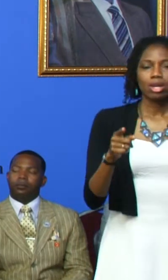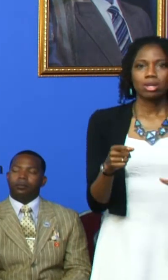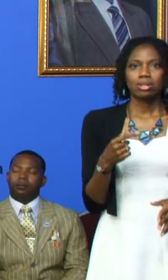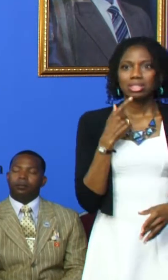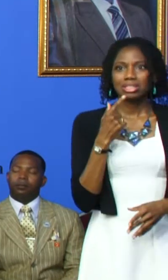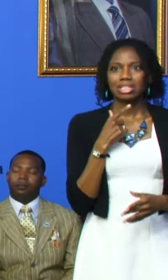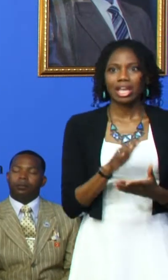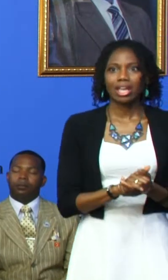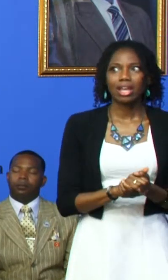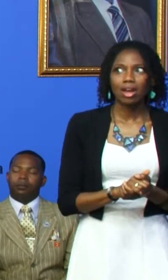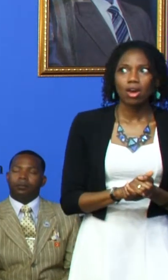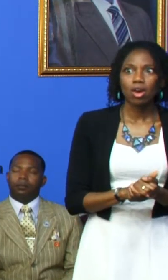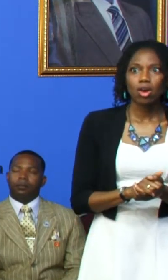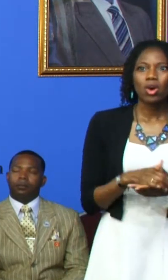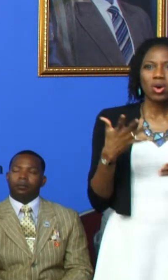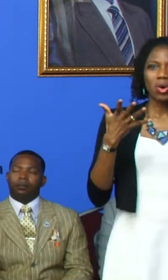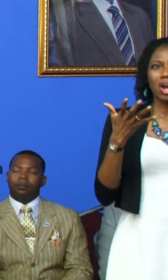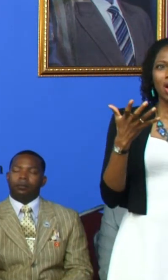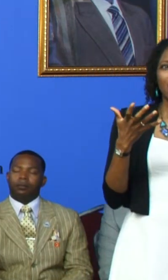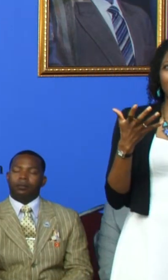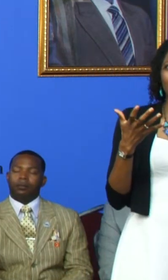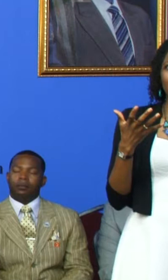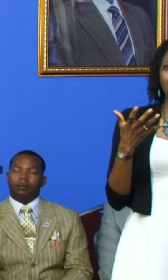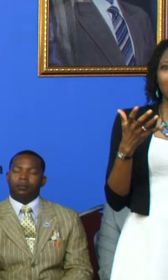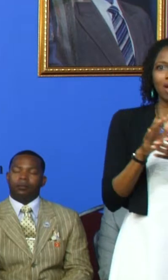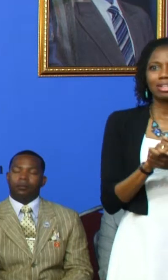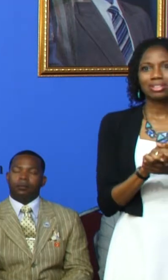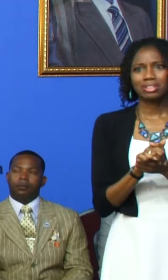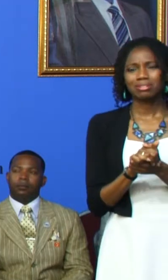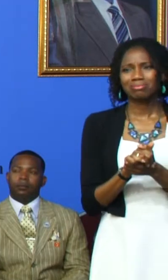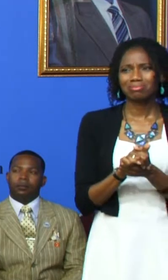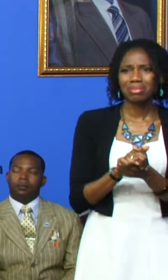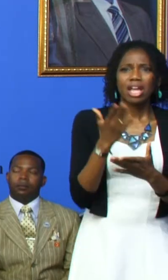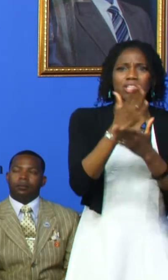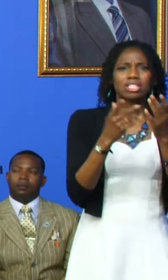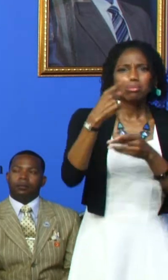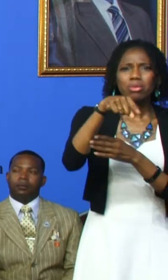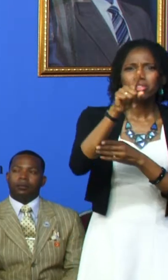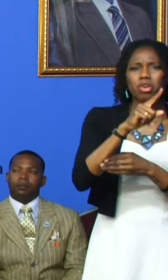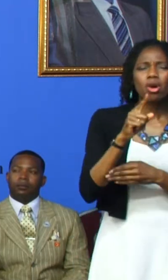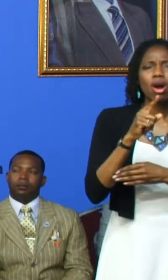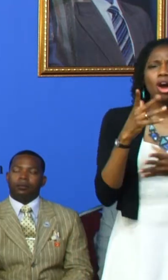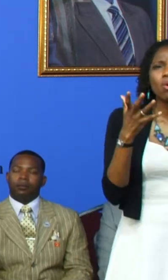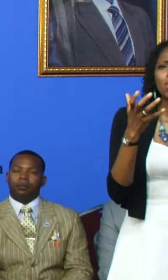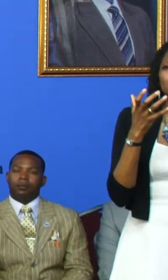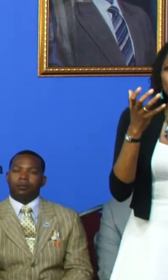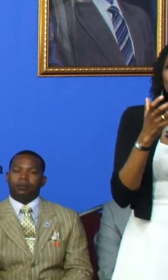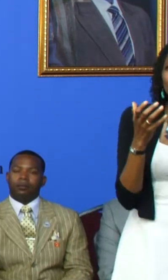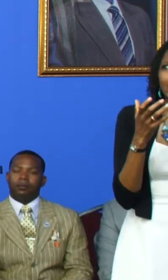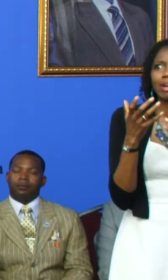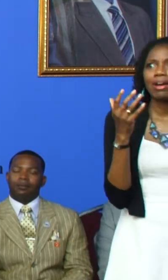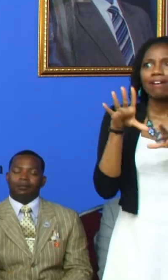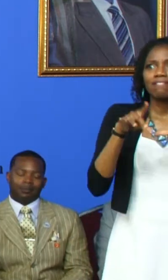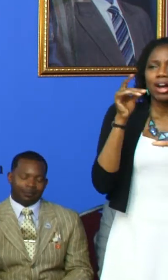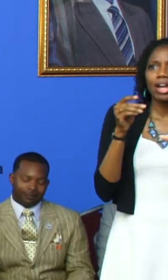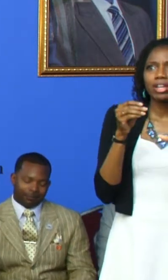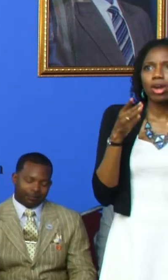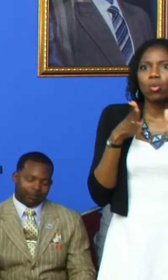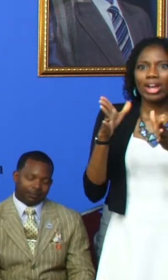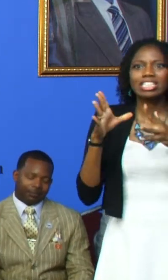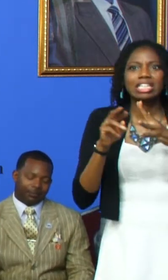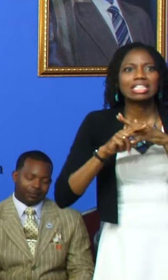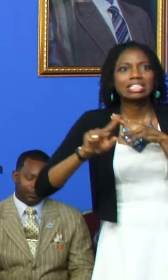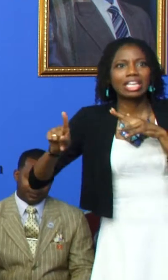would jam up the orchestra where the music wouldn't play. Some of y'all always looking for a way out because you